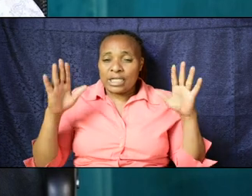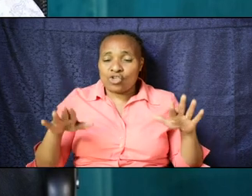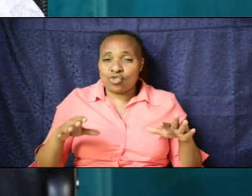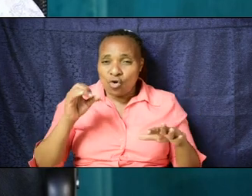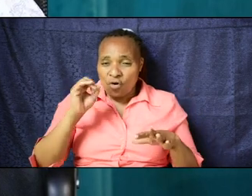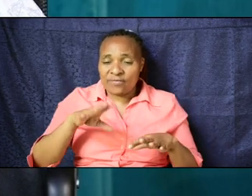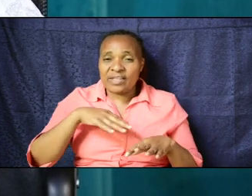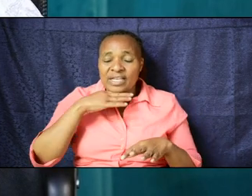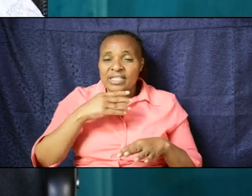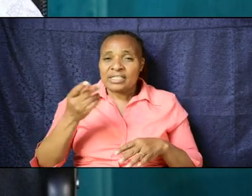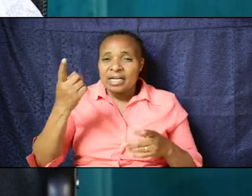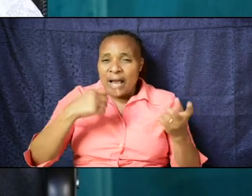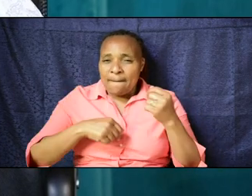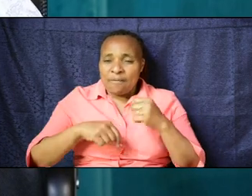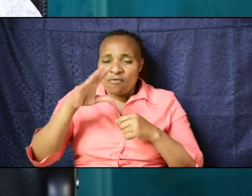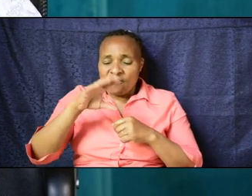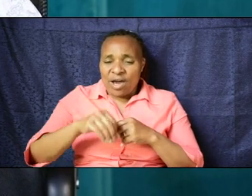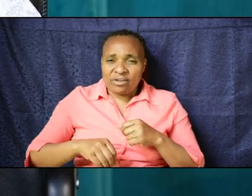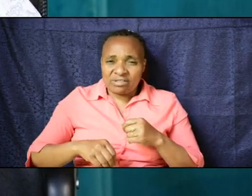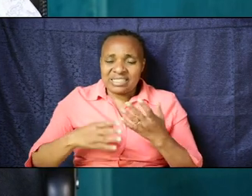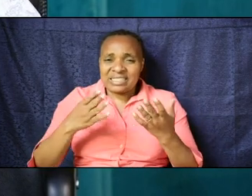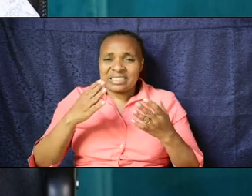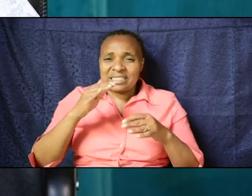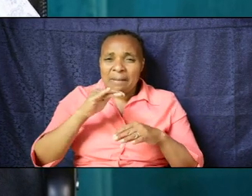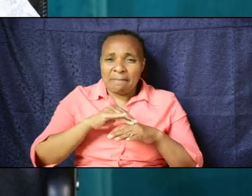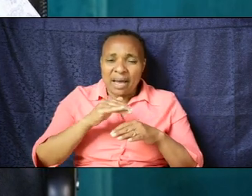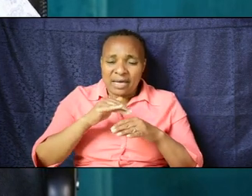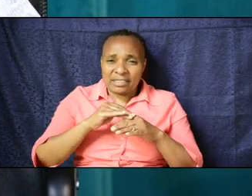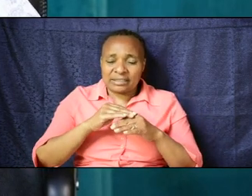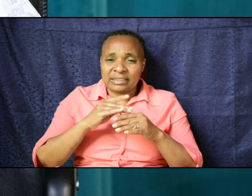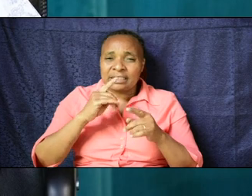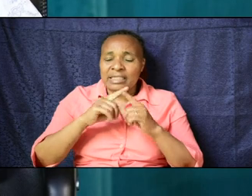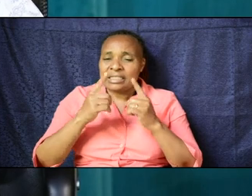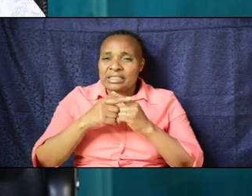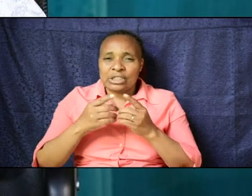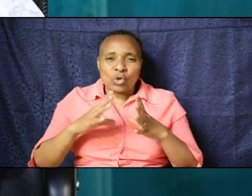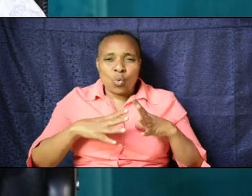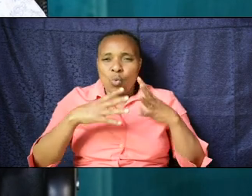see the marks and skip those houses.